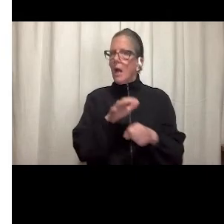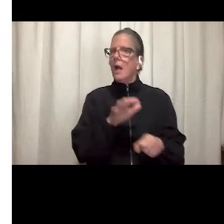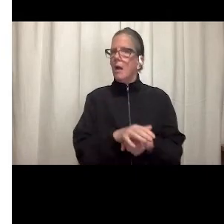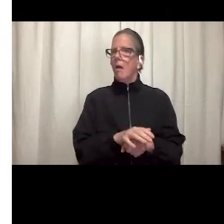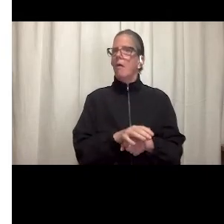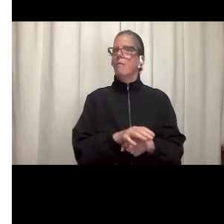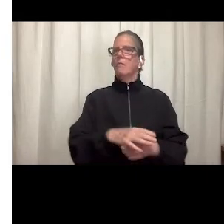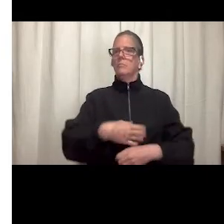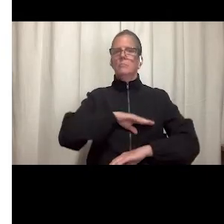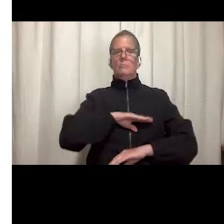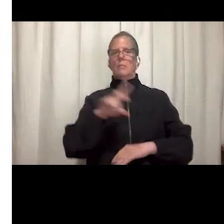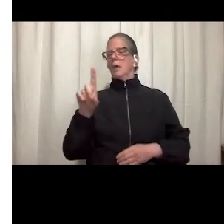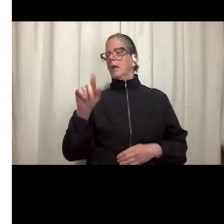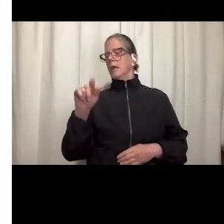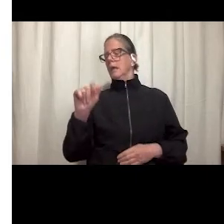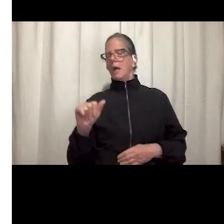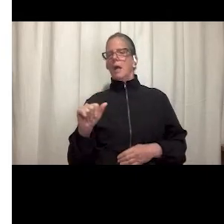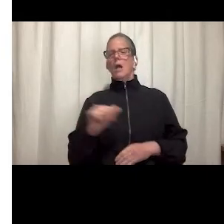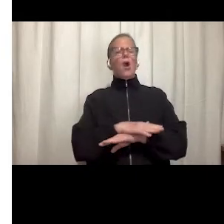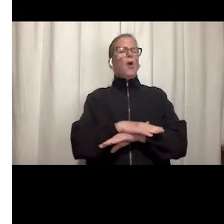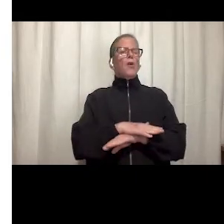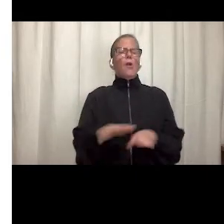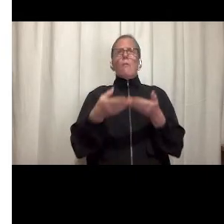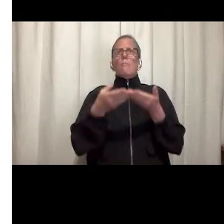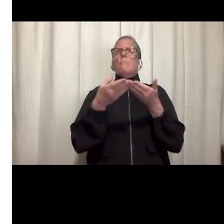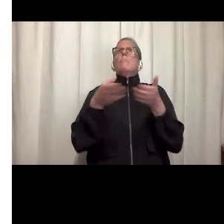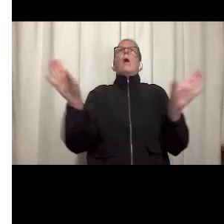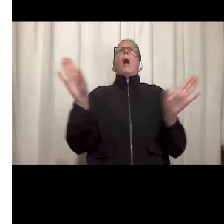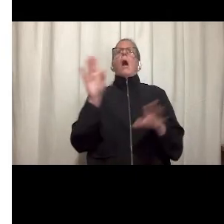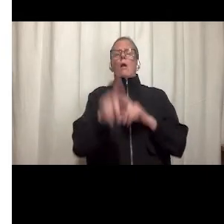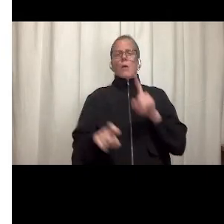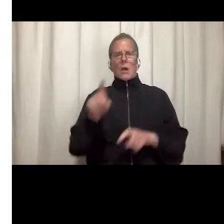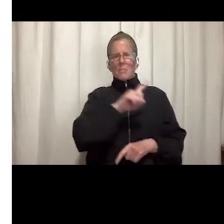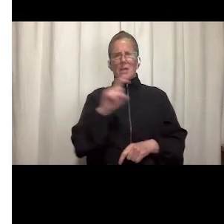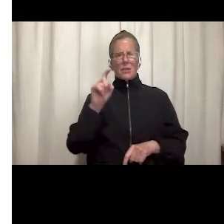Avoid overly broad questions that are hard to operationalize.